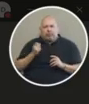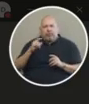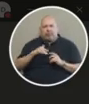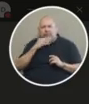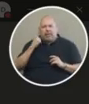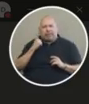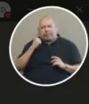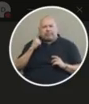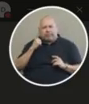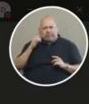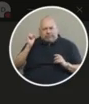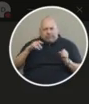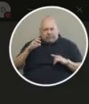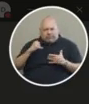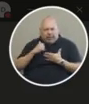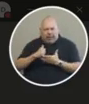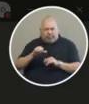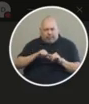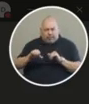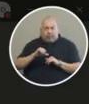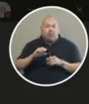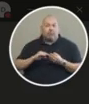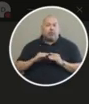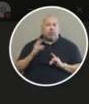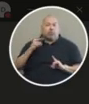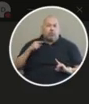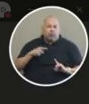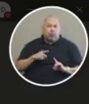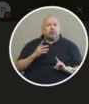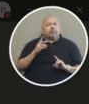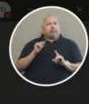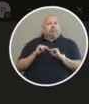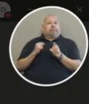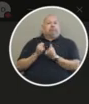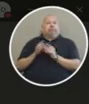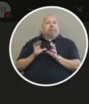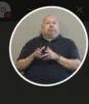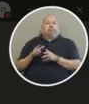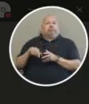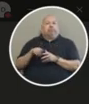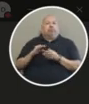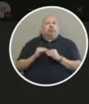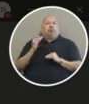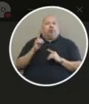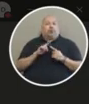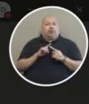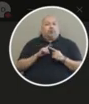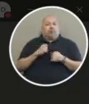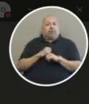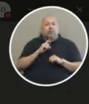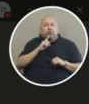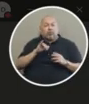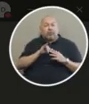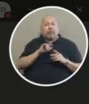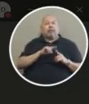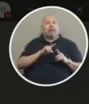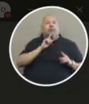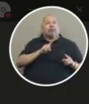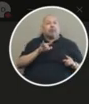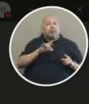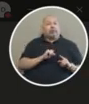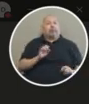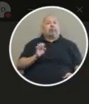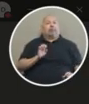support each other. So the two primary focus points of the task force are, number one, making sure that there